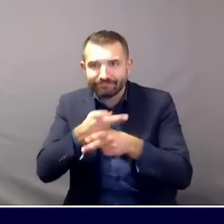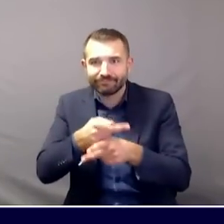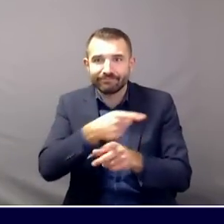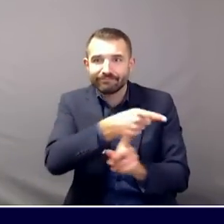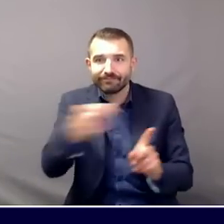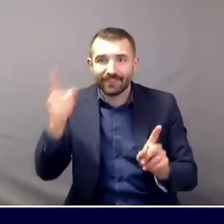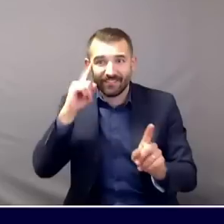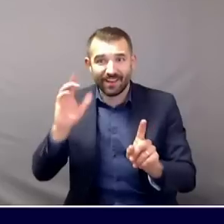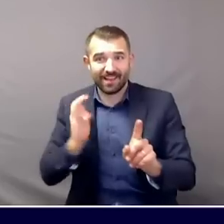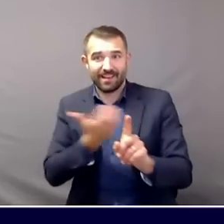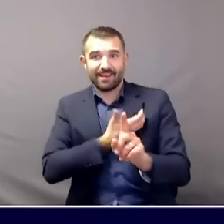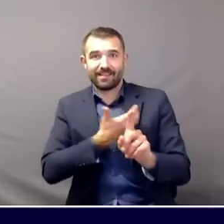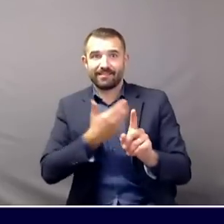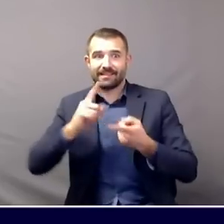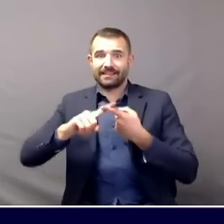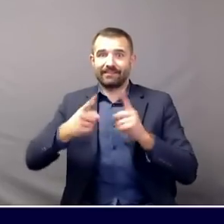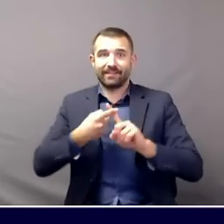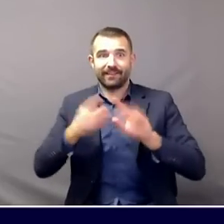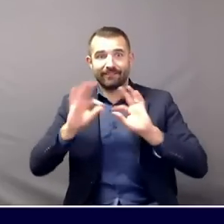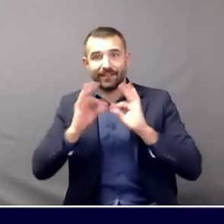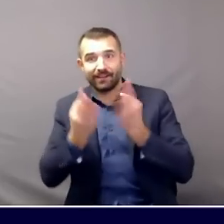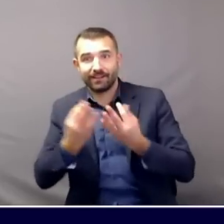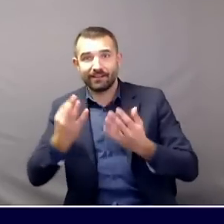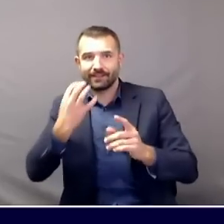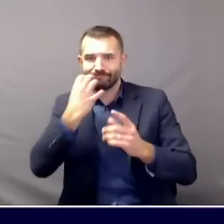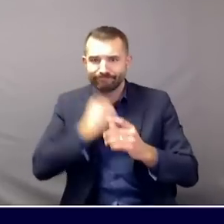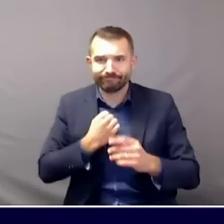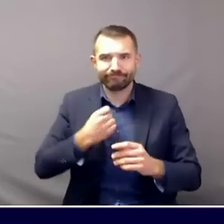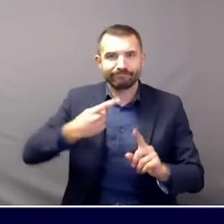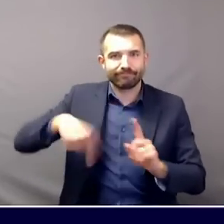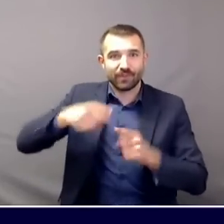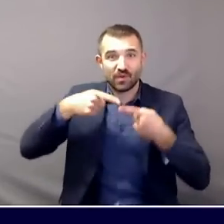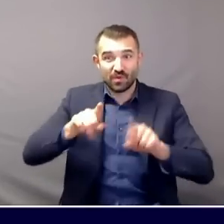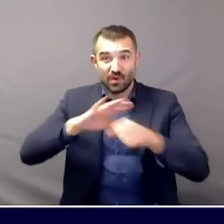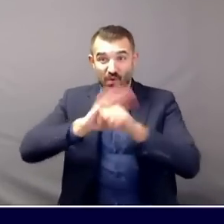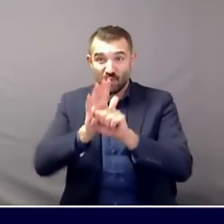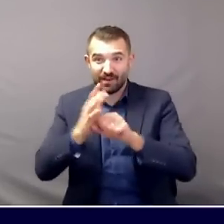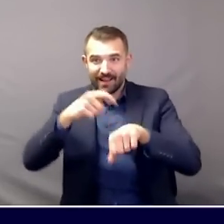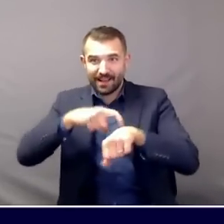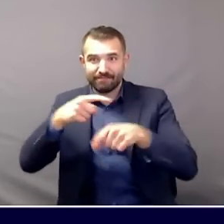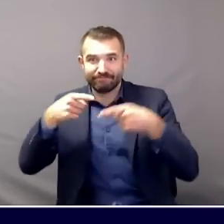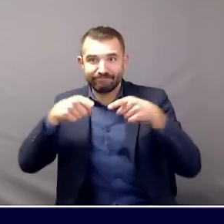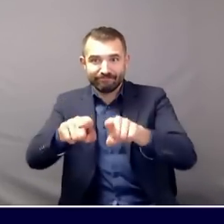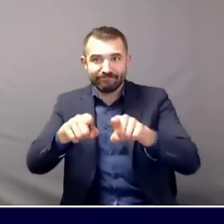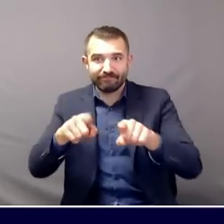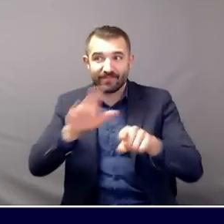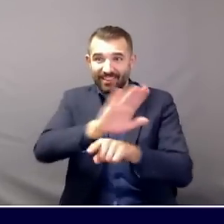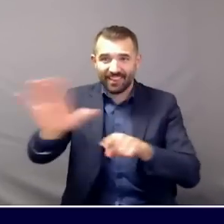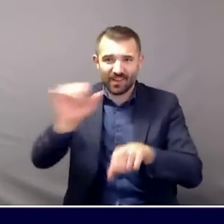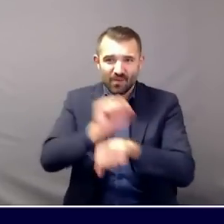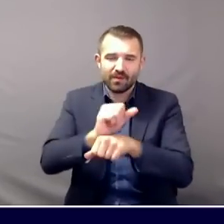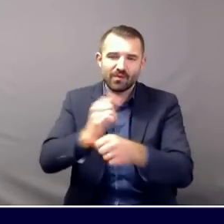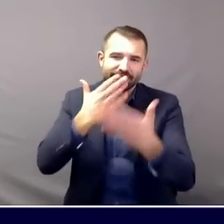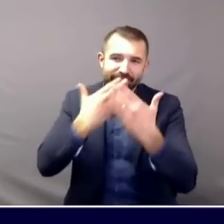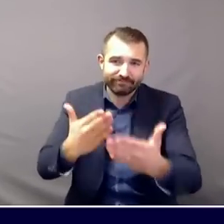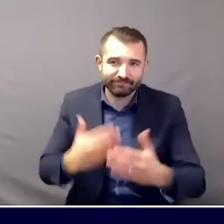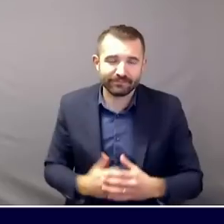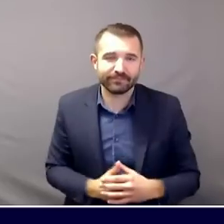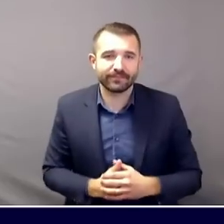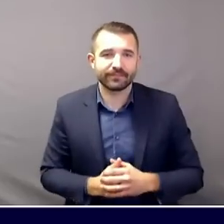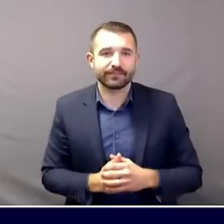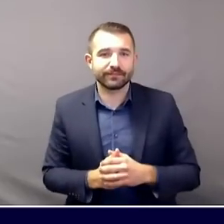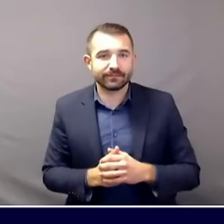family members, and loved ones throughout the pandemic. Turning a moment to some outbreak